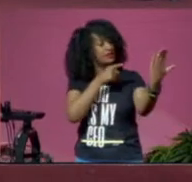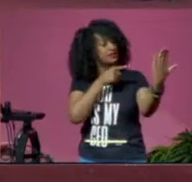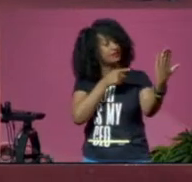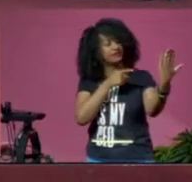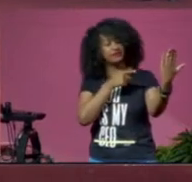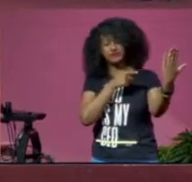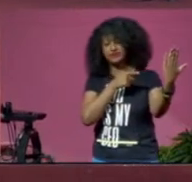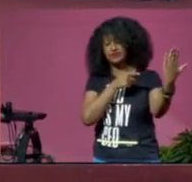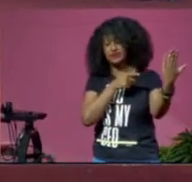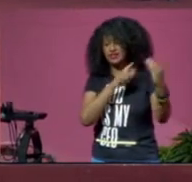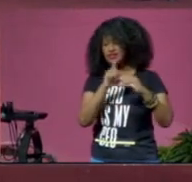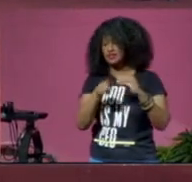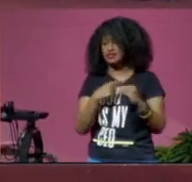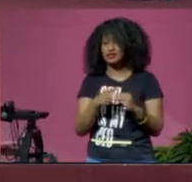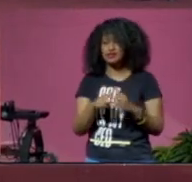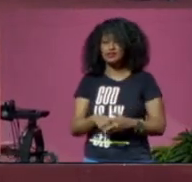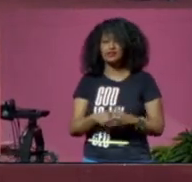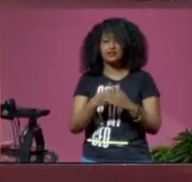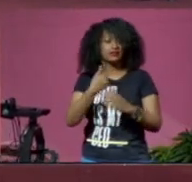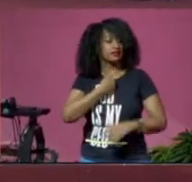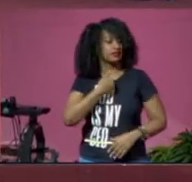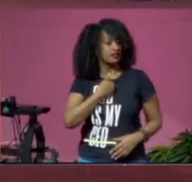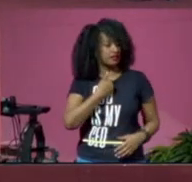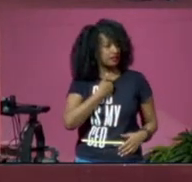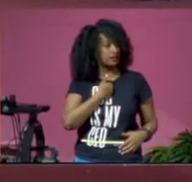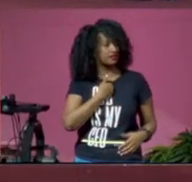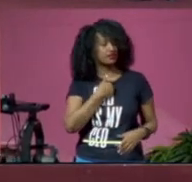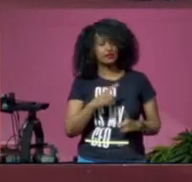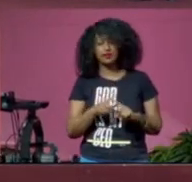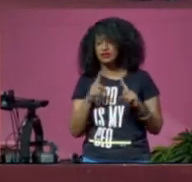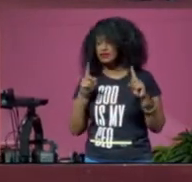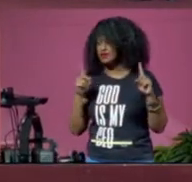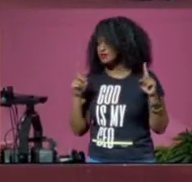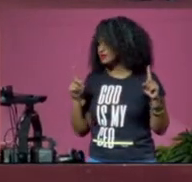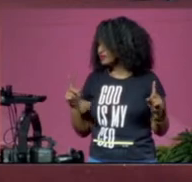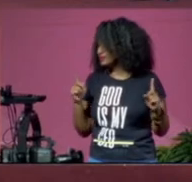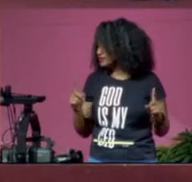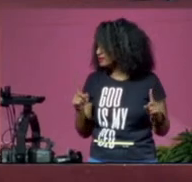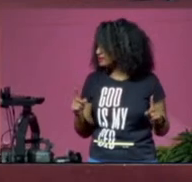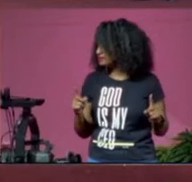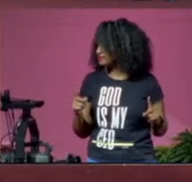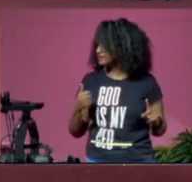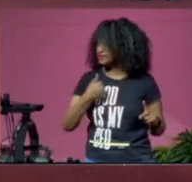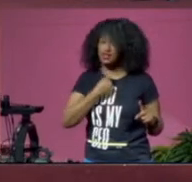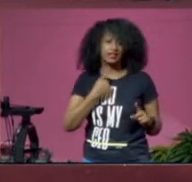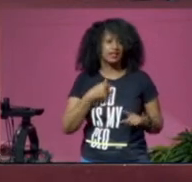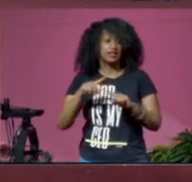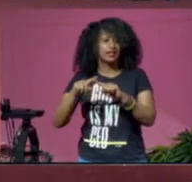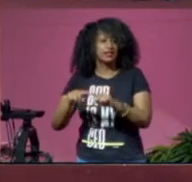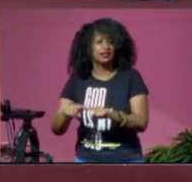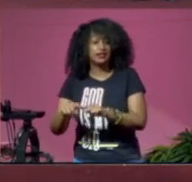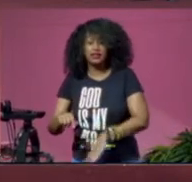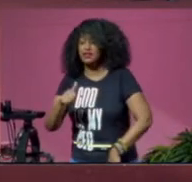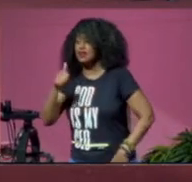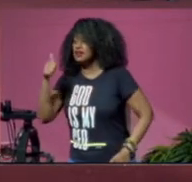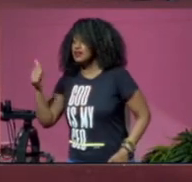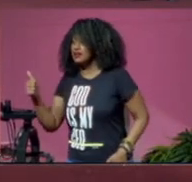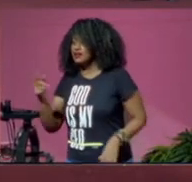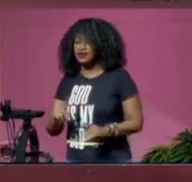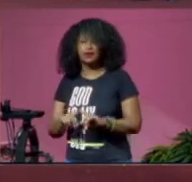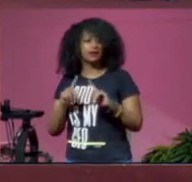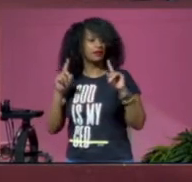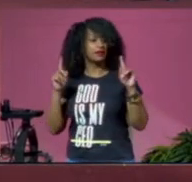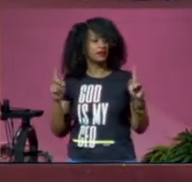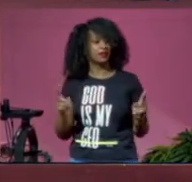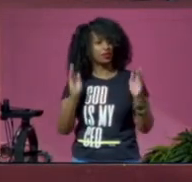self, that sense of self is still heavily dependent on the other. And it's not just any other, but it is specifically